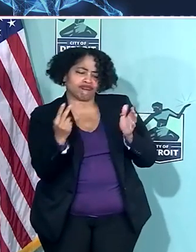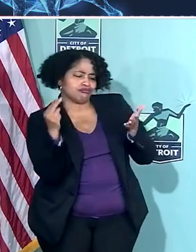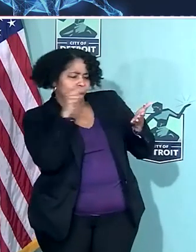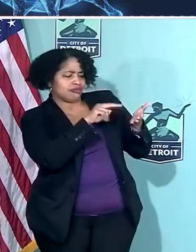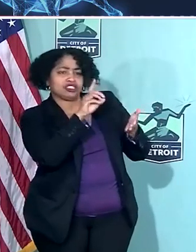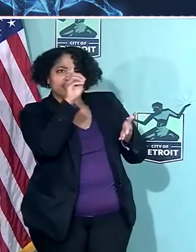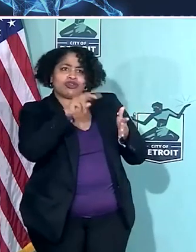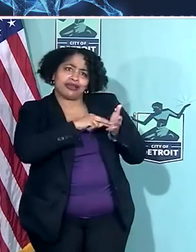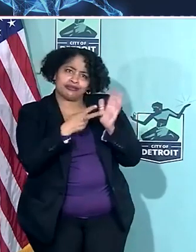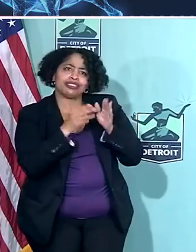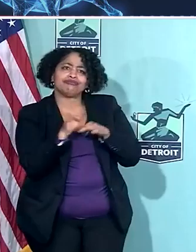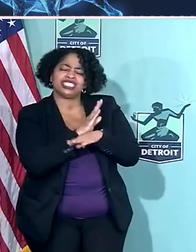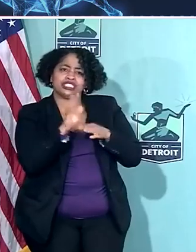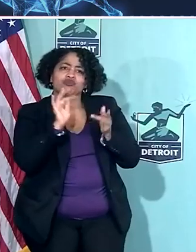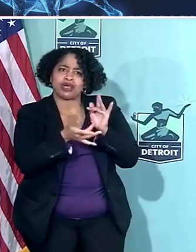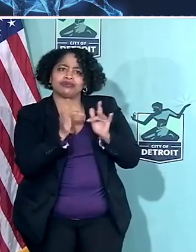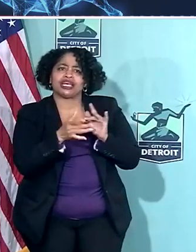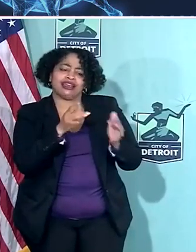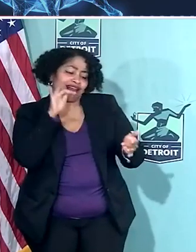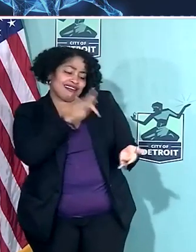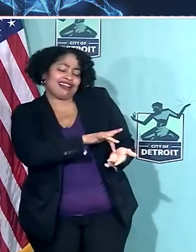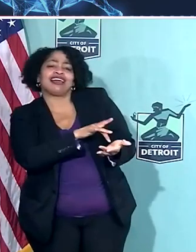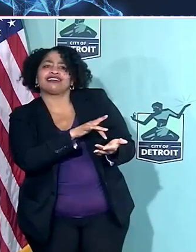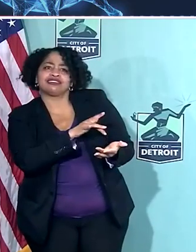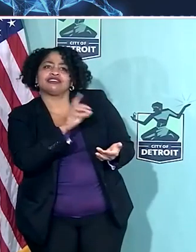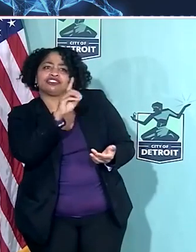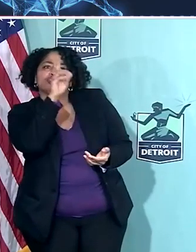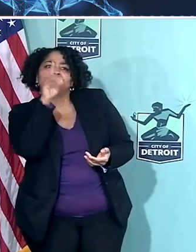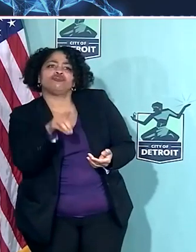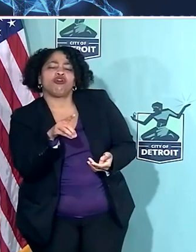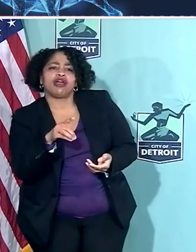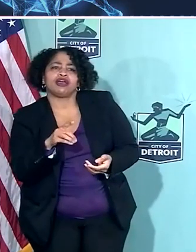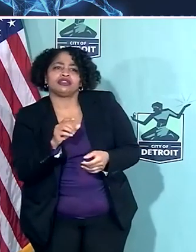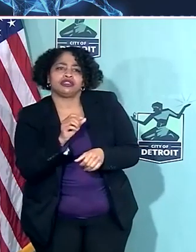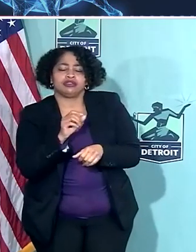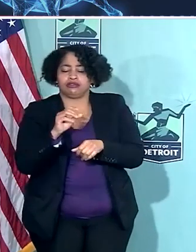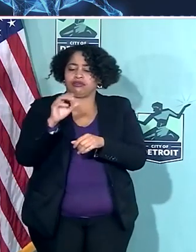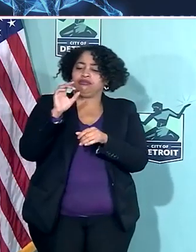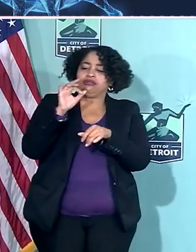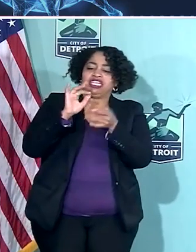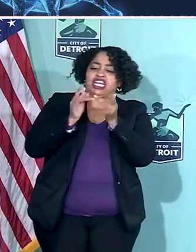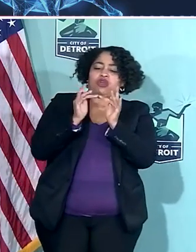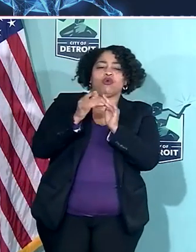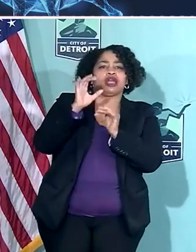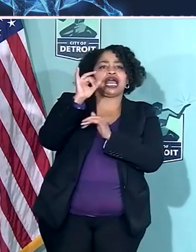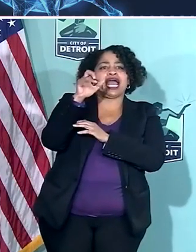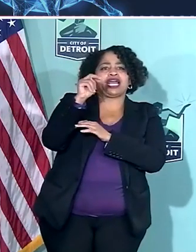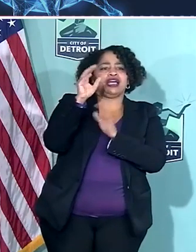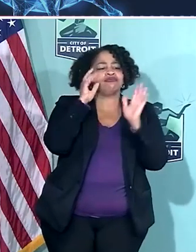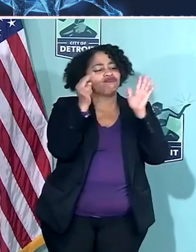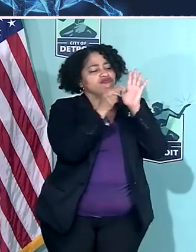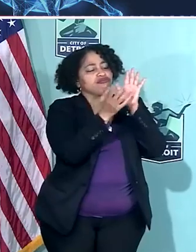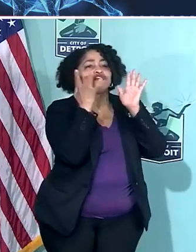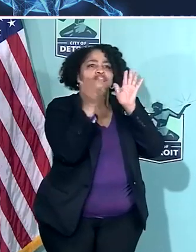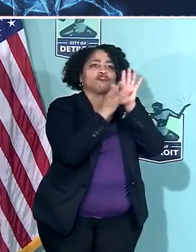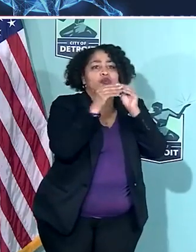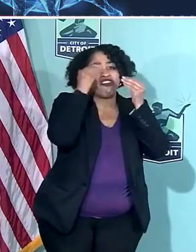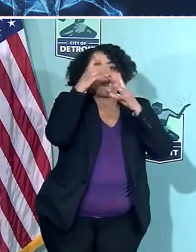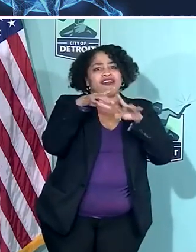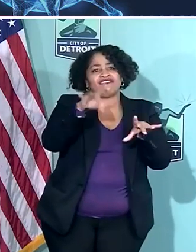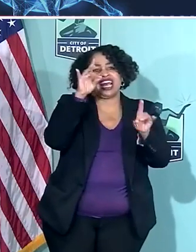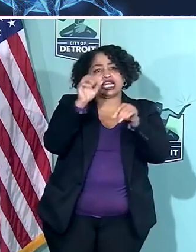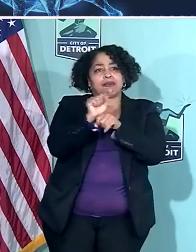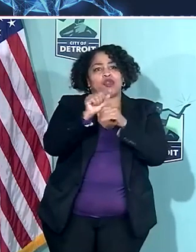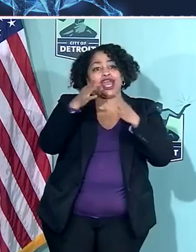Detroit Means Business website and click on the Detroit at Work icon for more information on finding employees. And